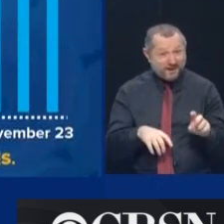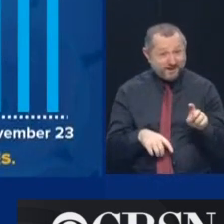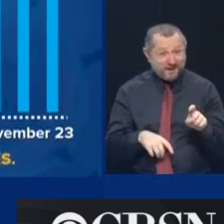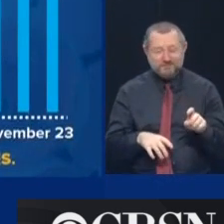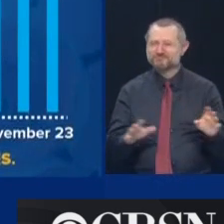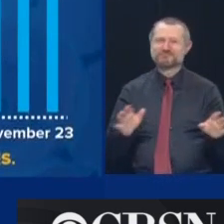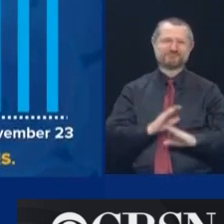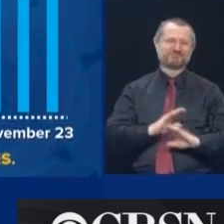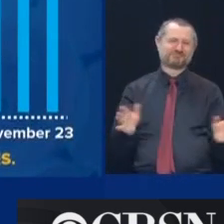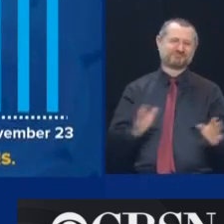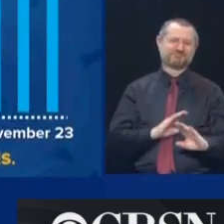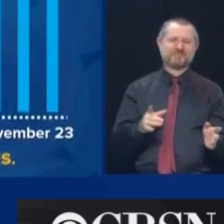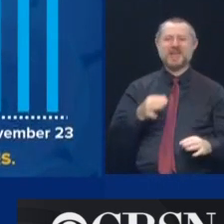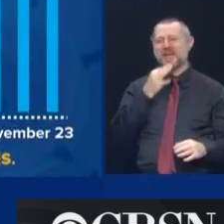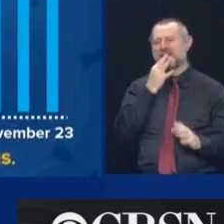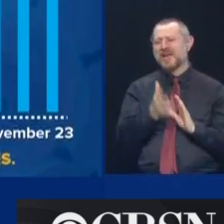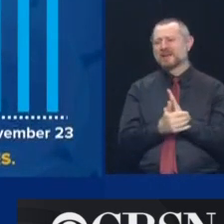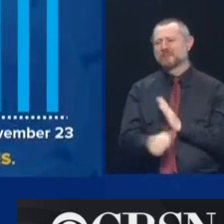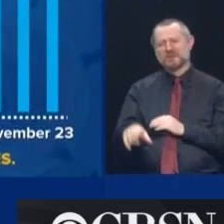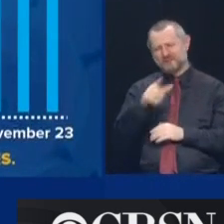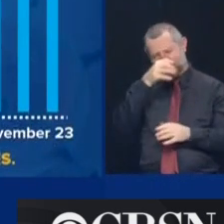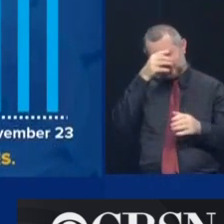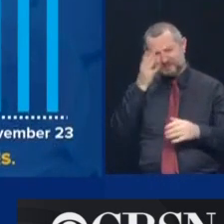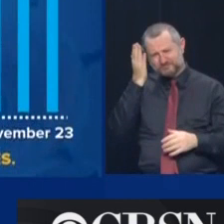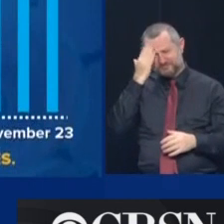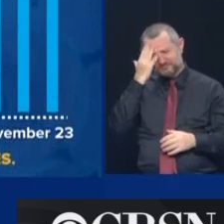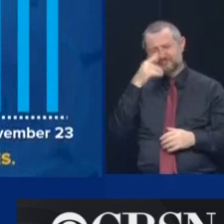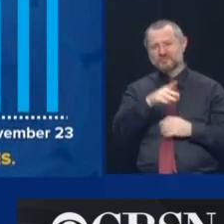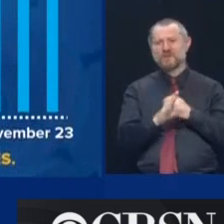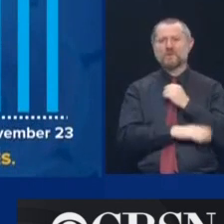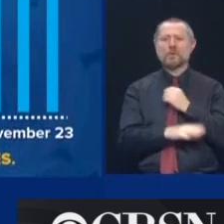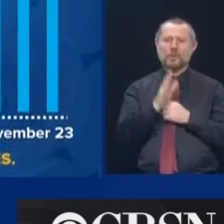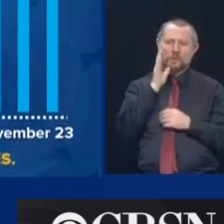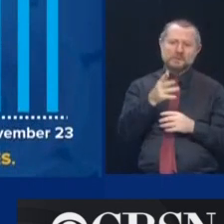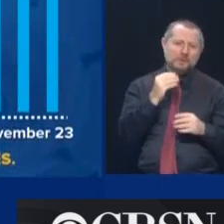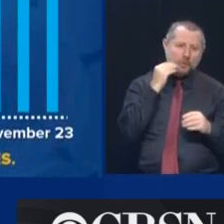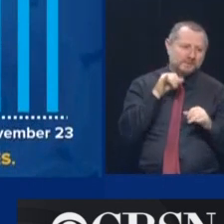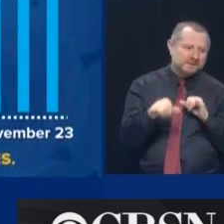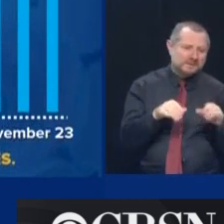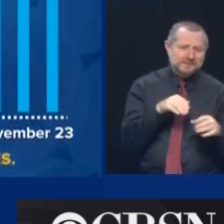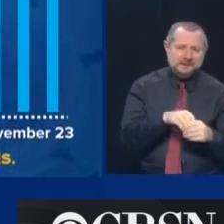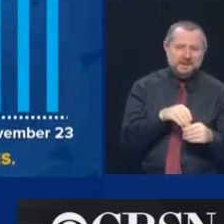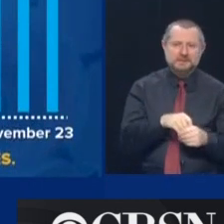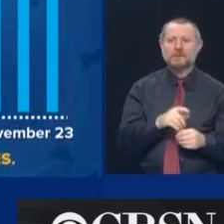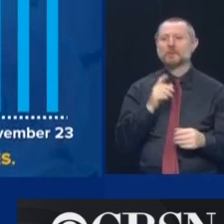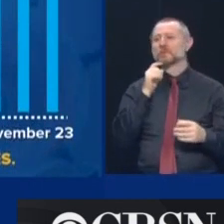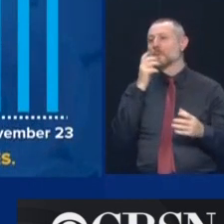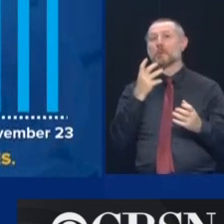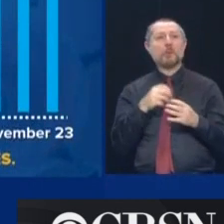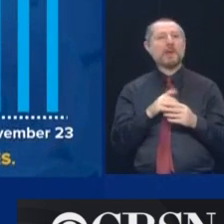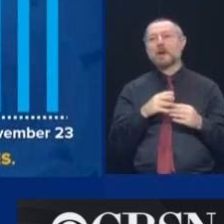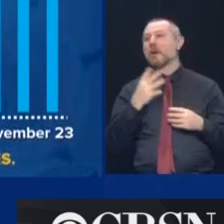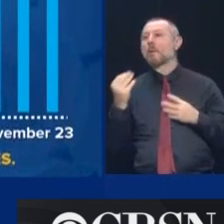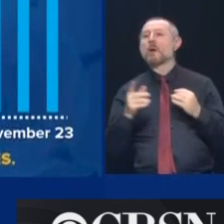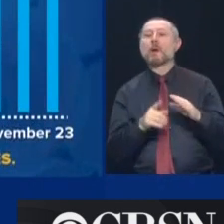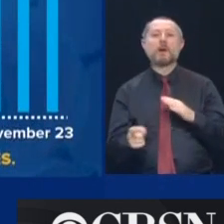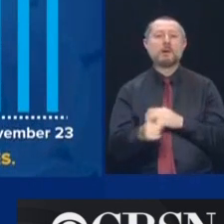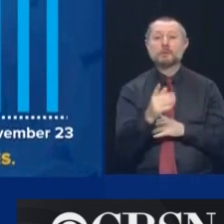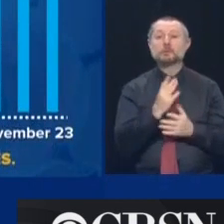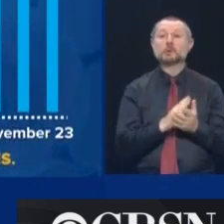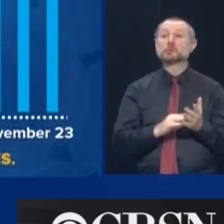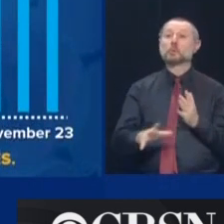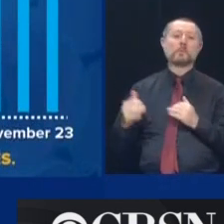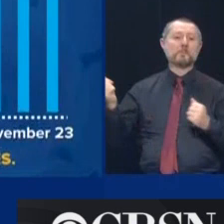fall, it's going to get cold, more people will go indoors, there'll be less outdoor activity, students will be coming home,